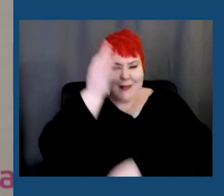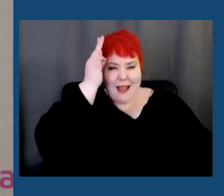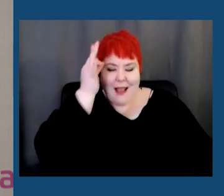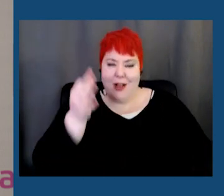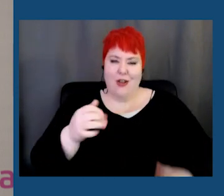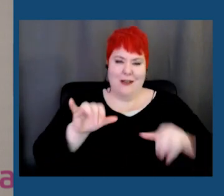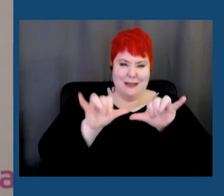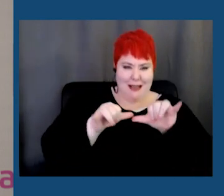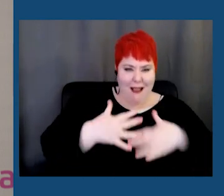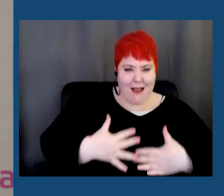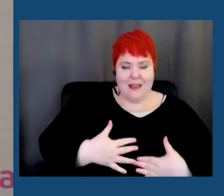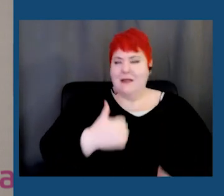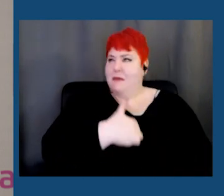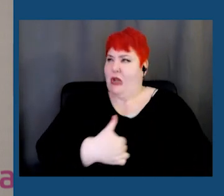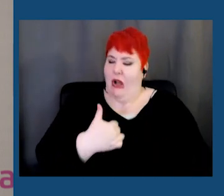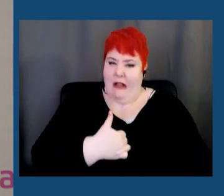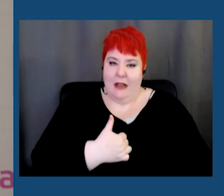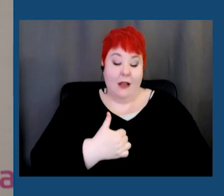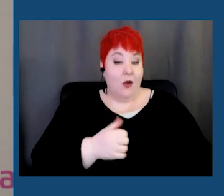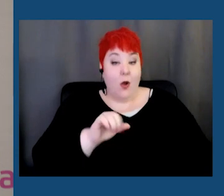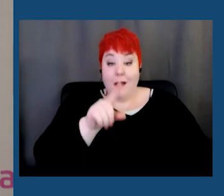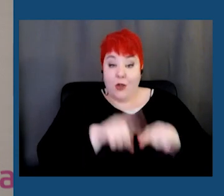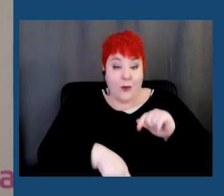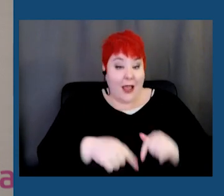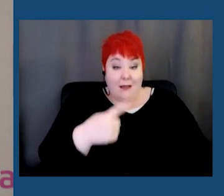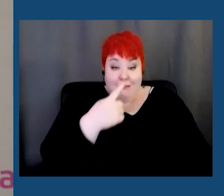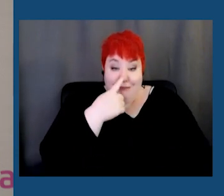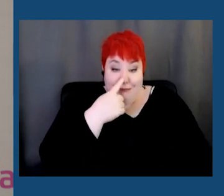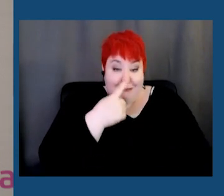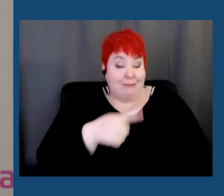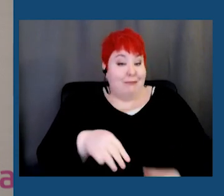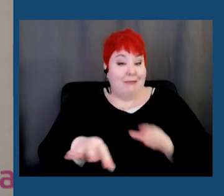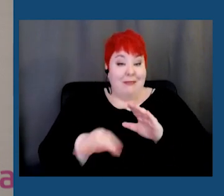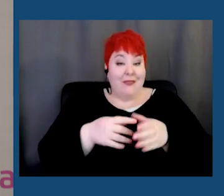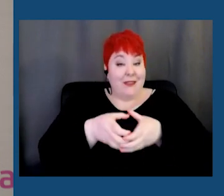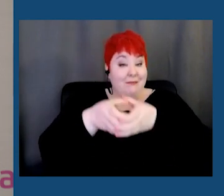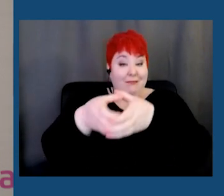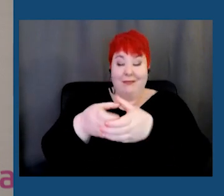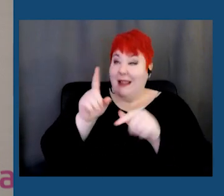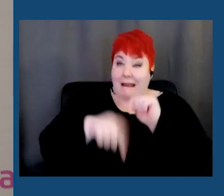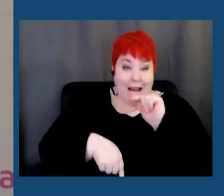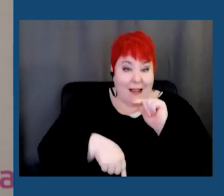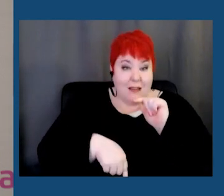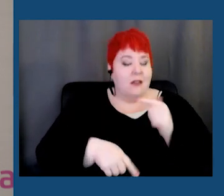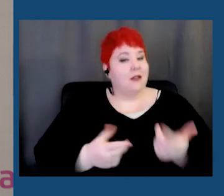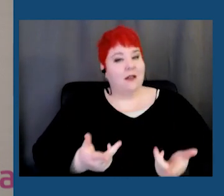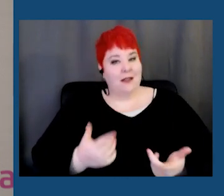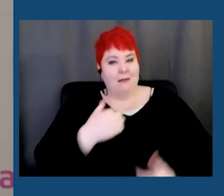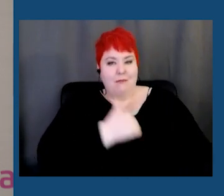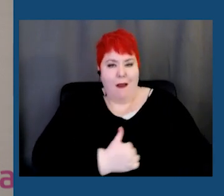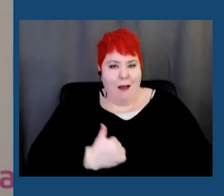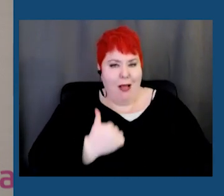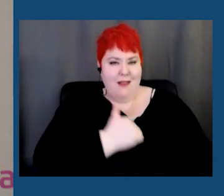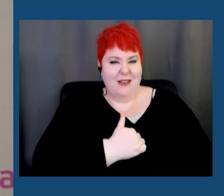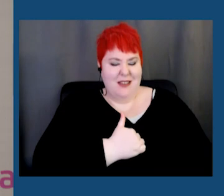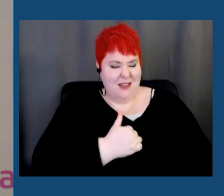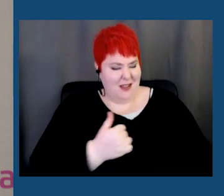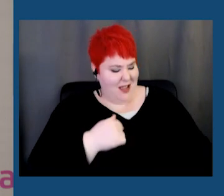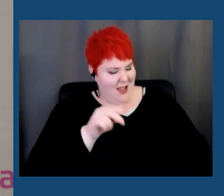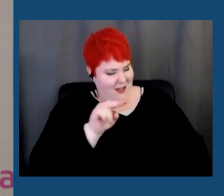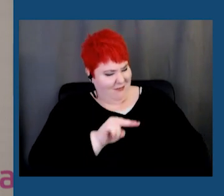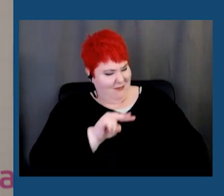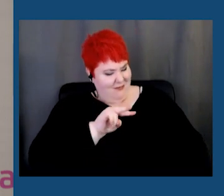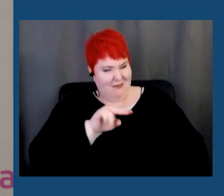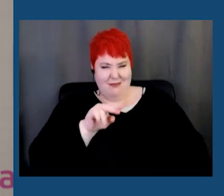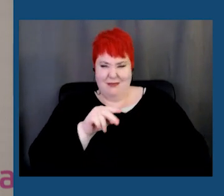able to provide a urine sample. These apologies weighed on me for years. I wondered if anything I said